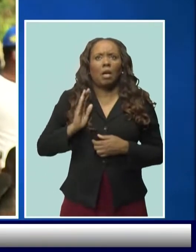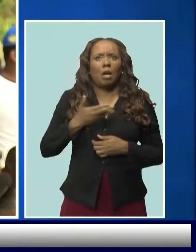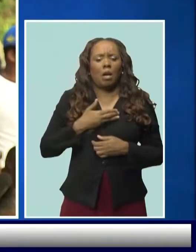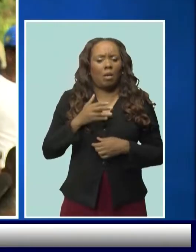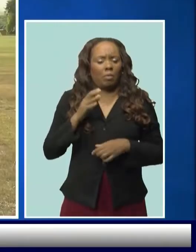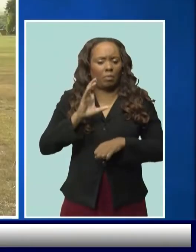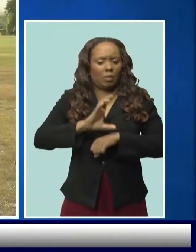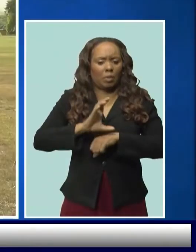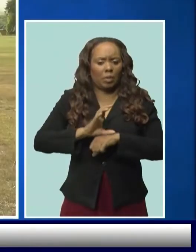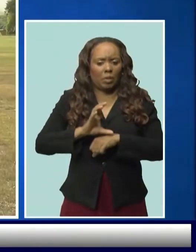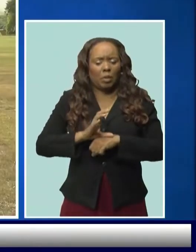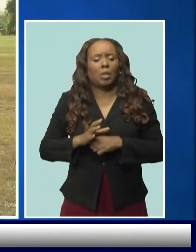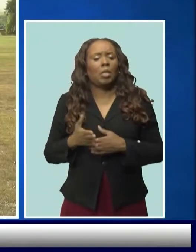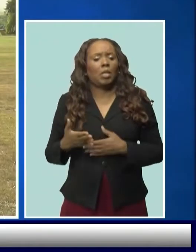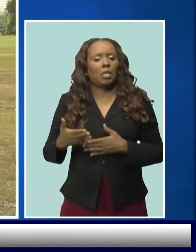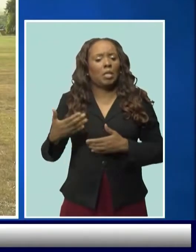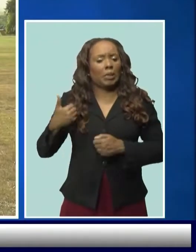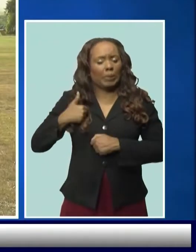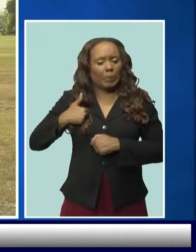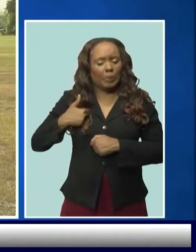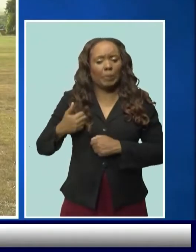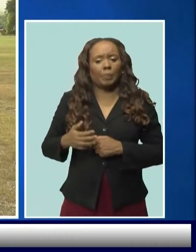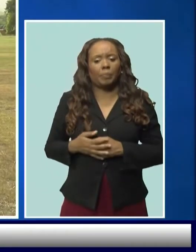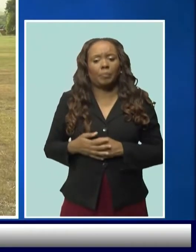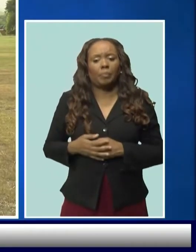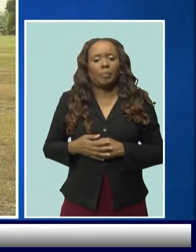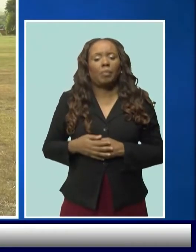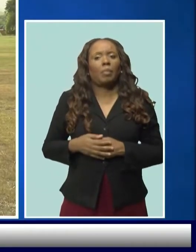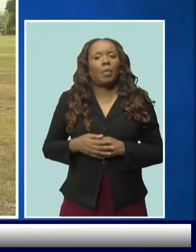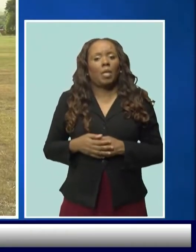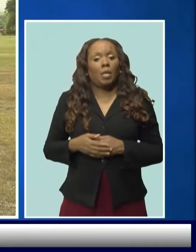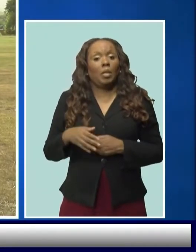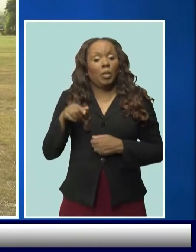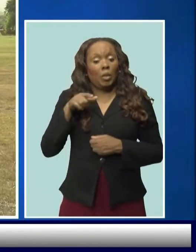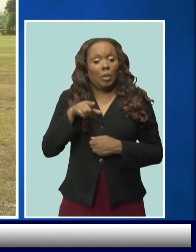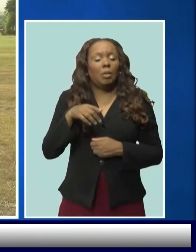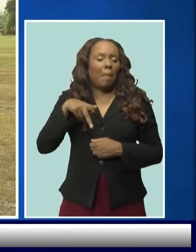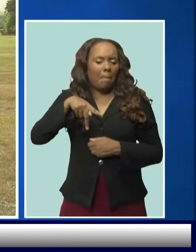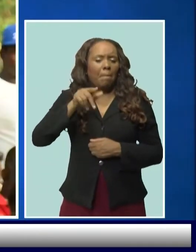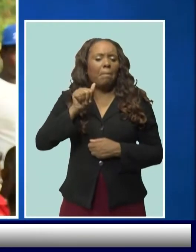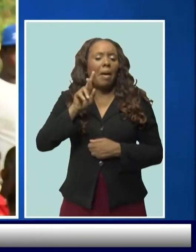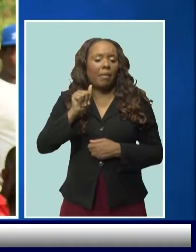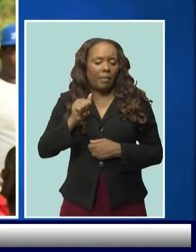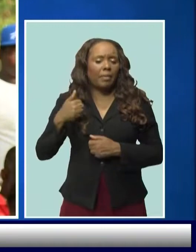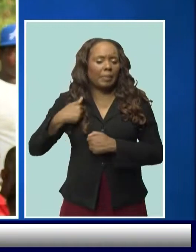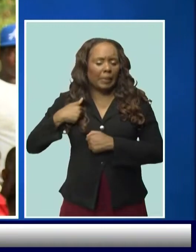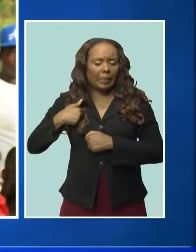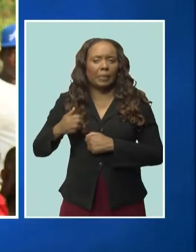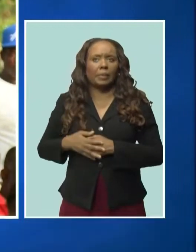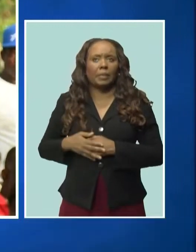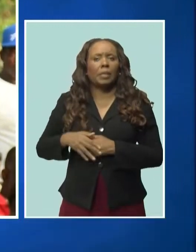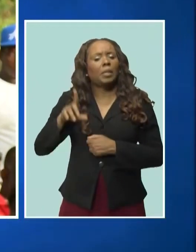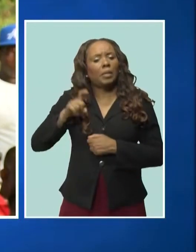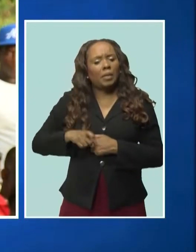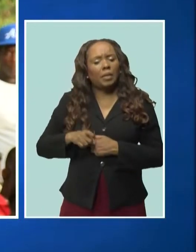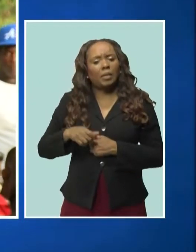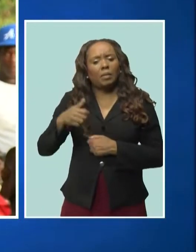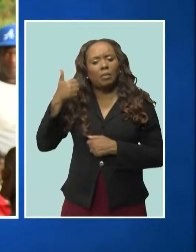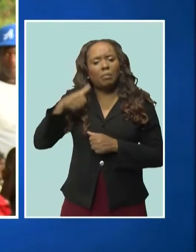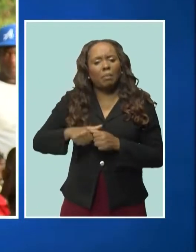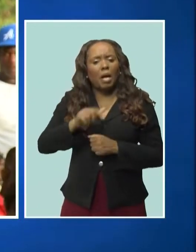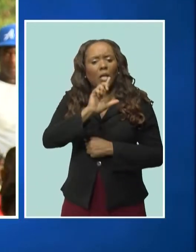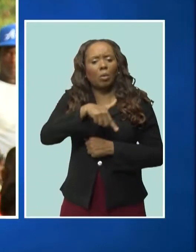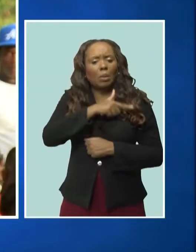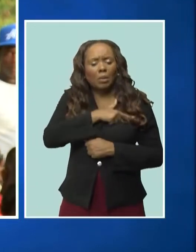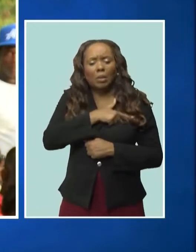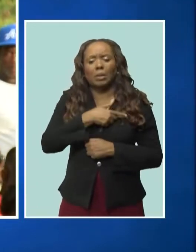paramilitary forces. You have accepted to abide by the requirements of exceptional discipline, honor, loyalty,